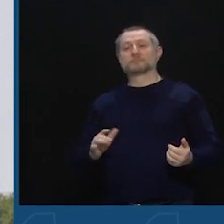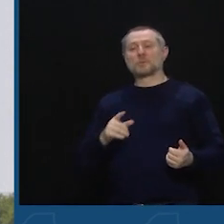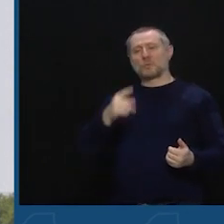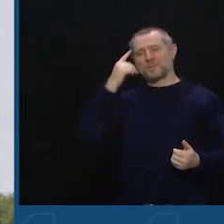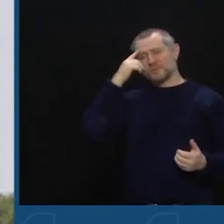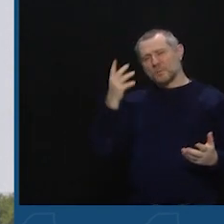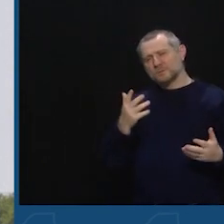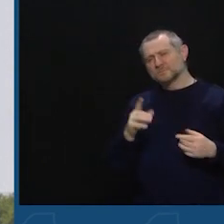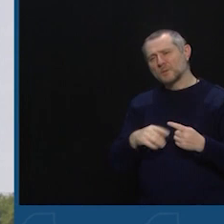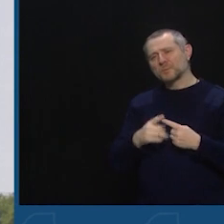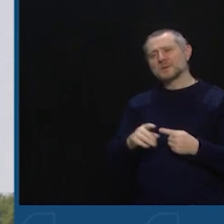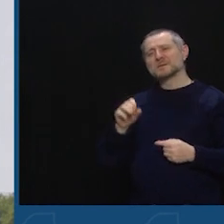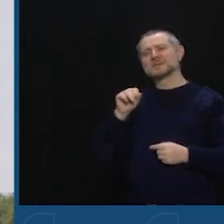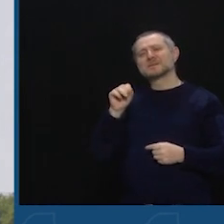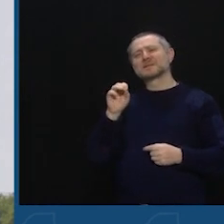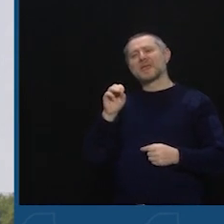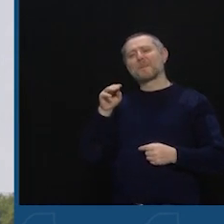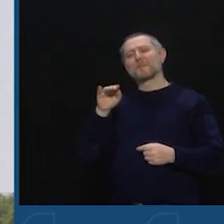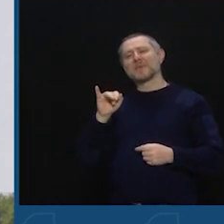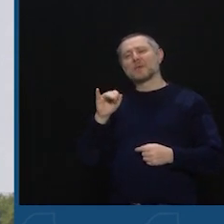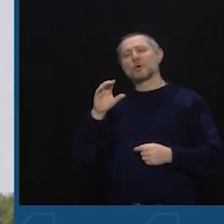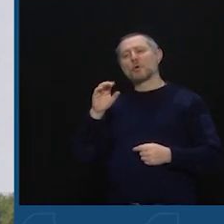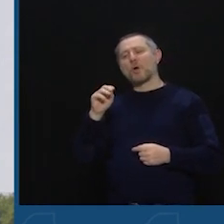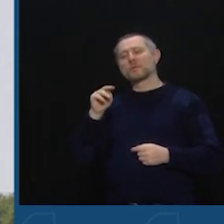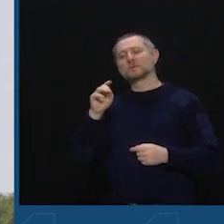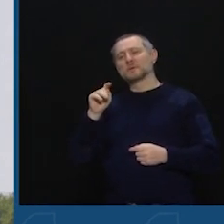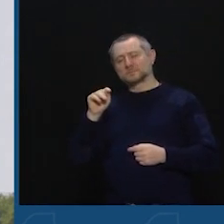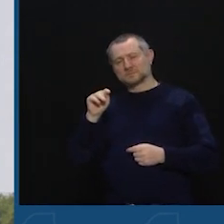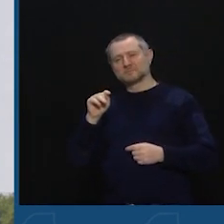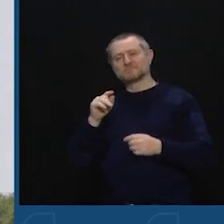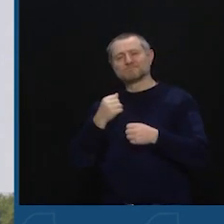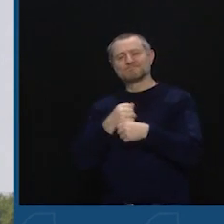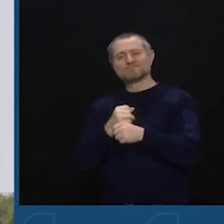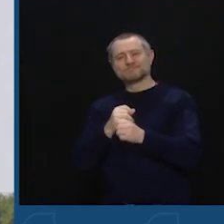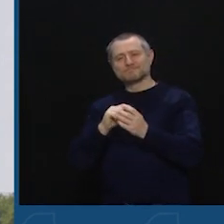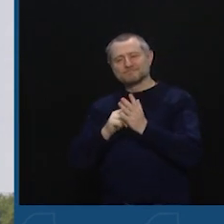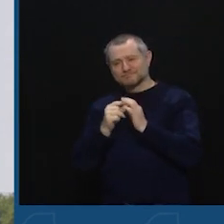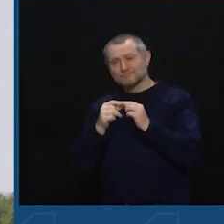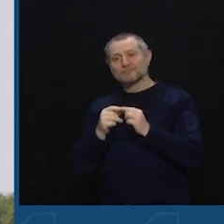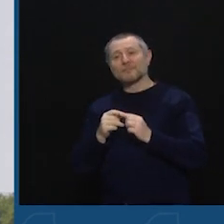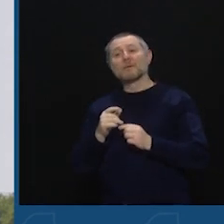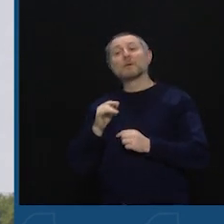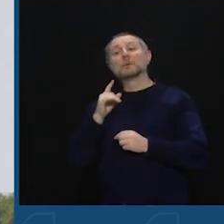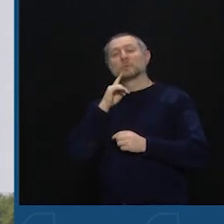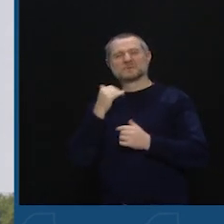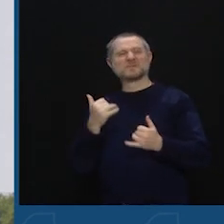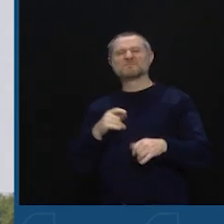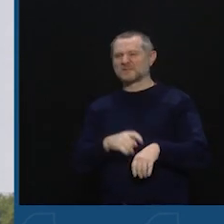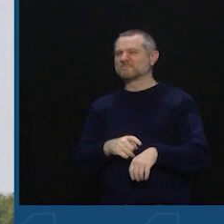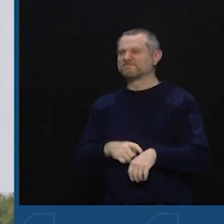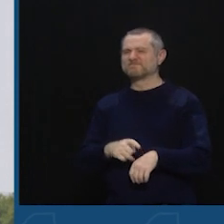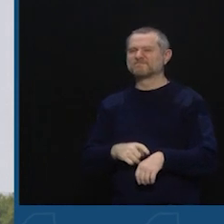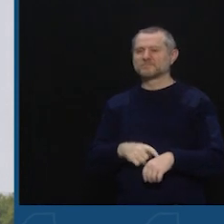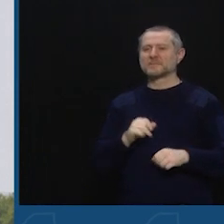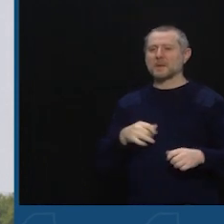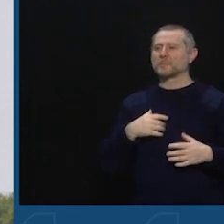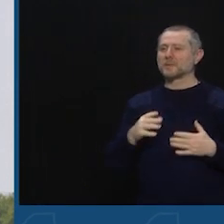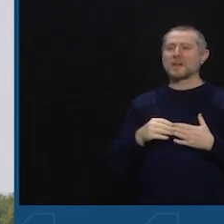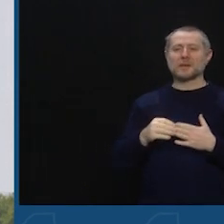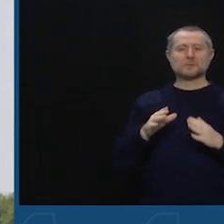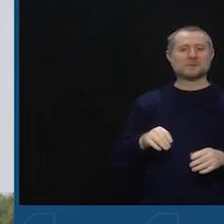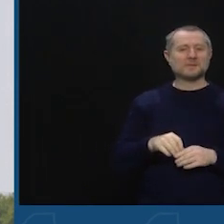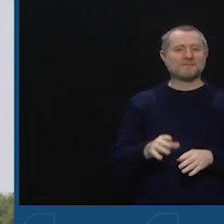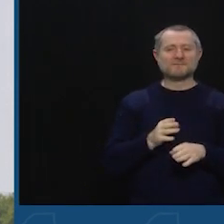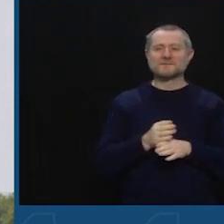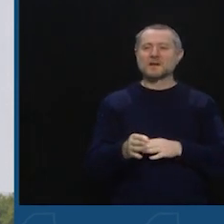I have to tell you, for many reasons, now is our time to be the premier leaders in semiconductors. There